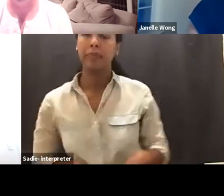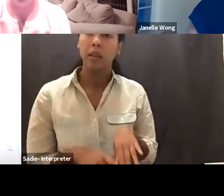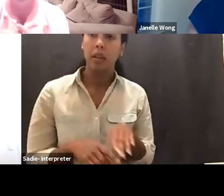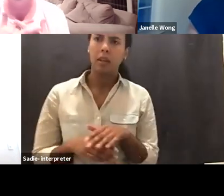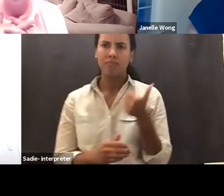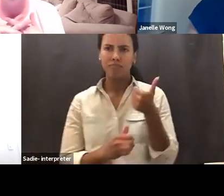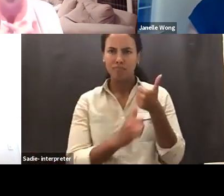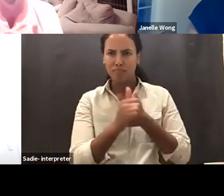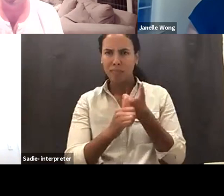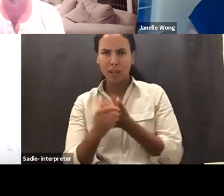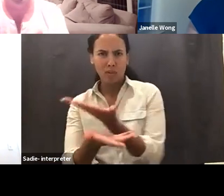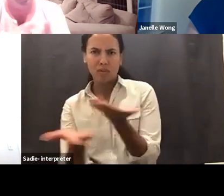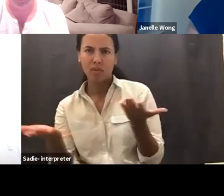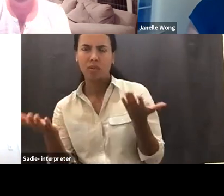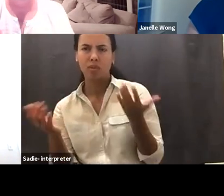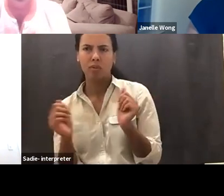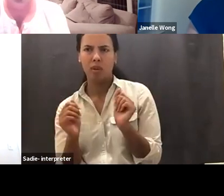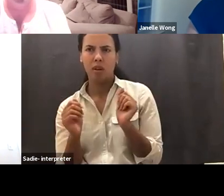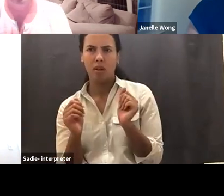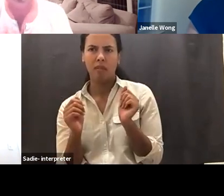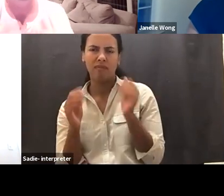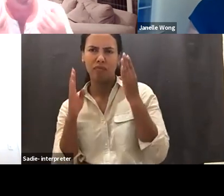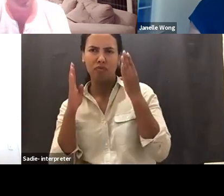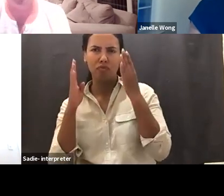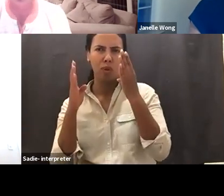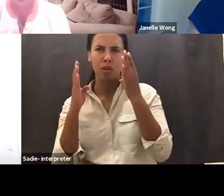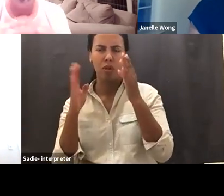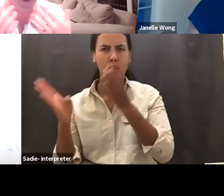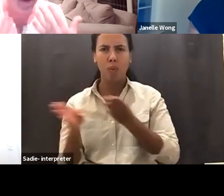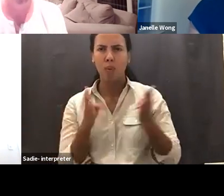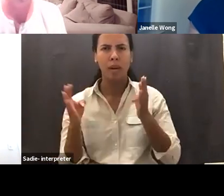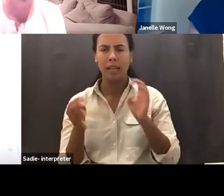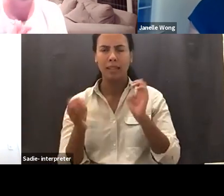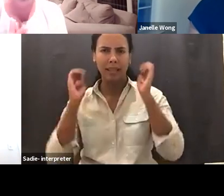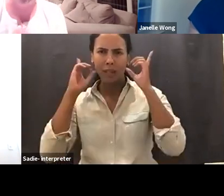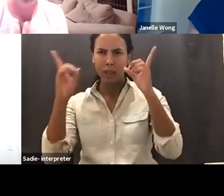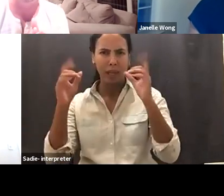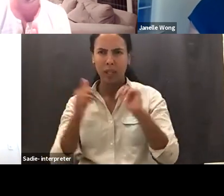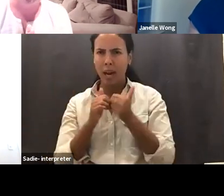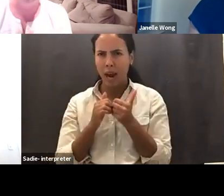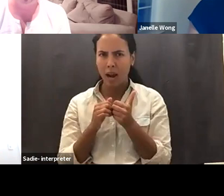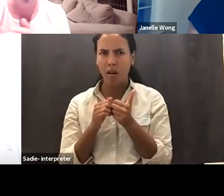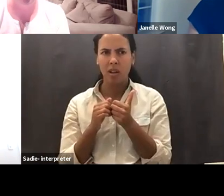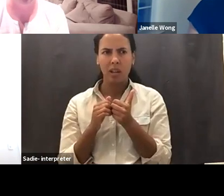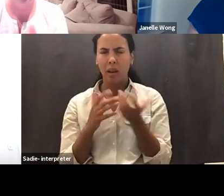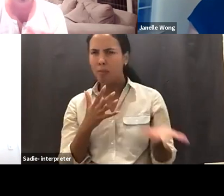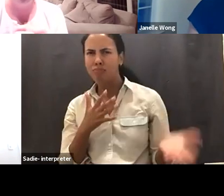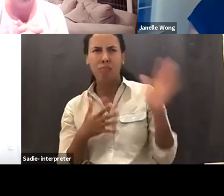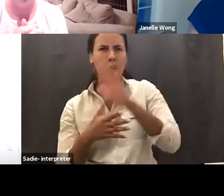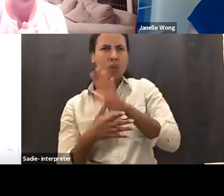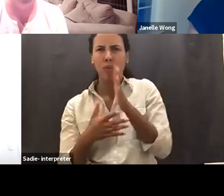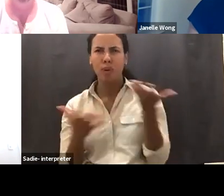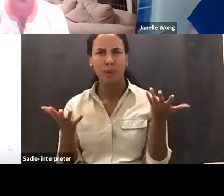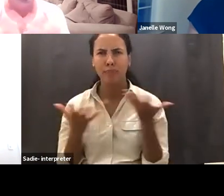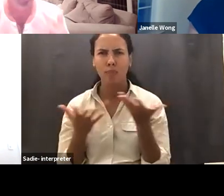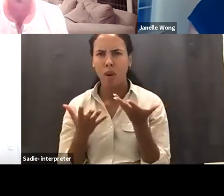focus on organizing and education, where the kind of biggest priorities, perhaps the biggest opportunities. Maybe we can turn back to you,